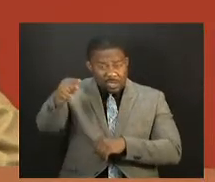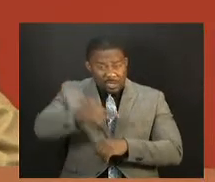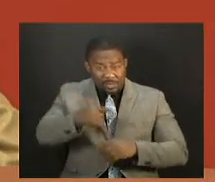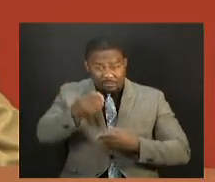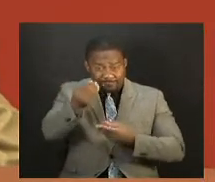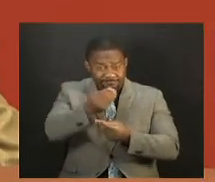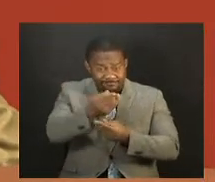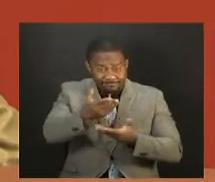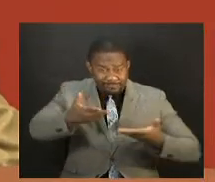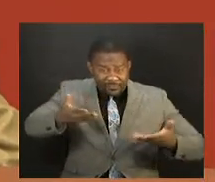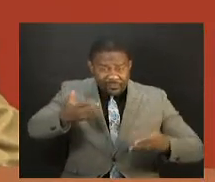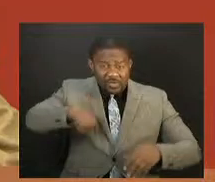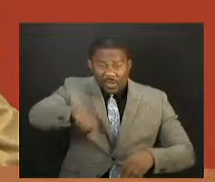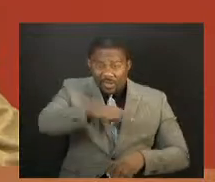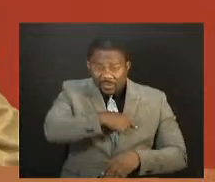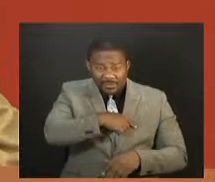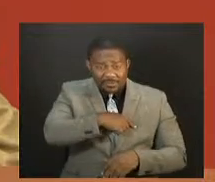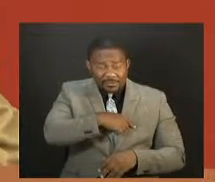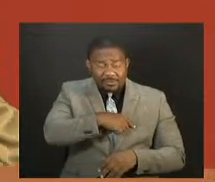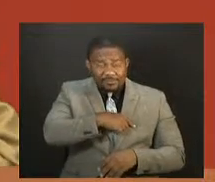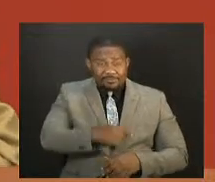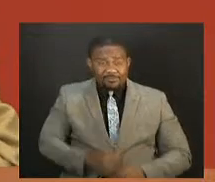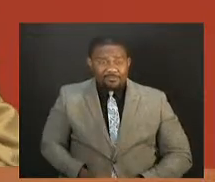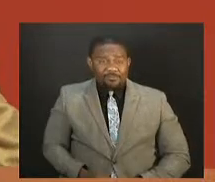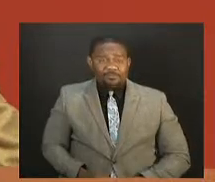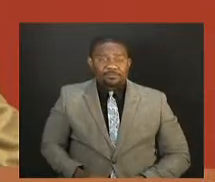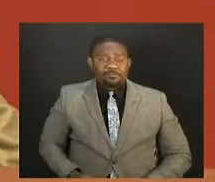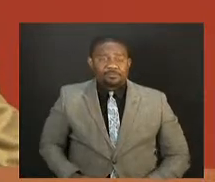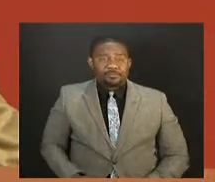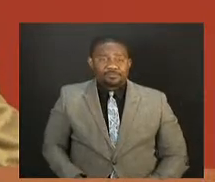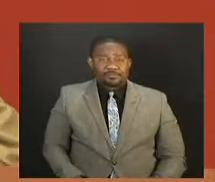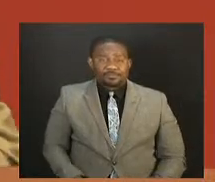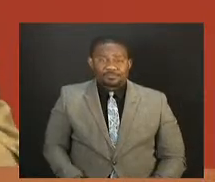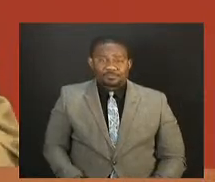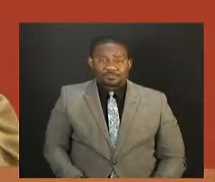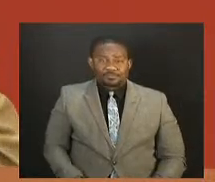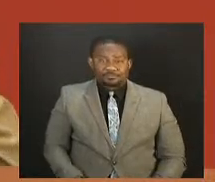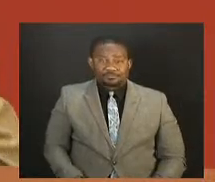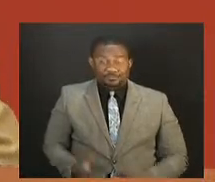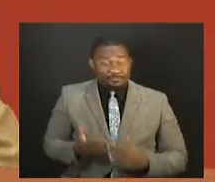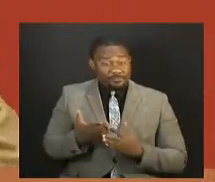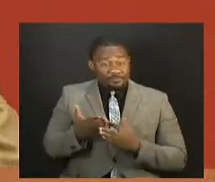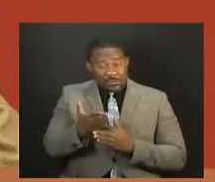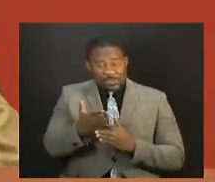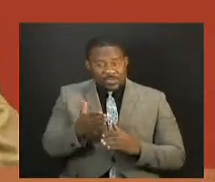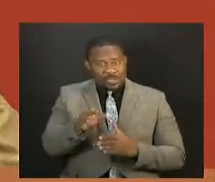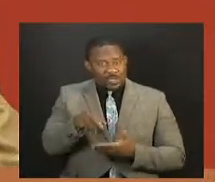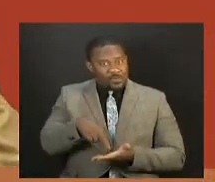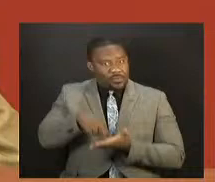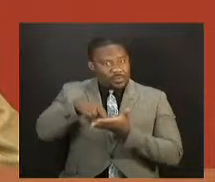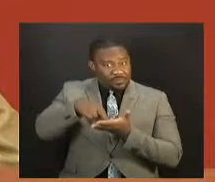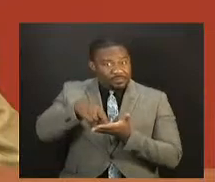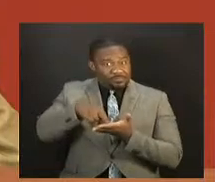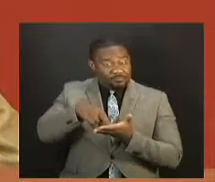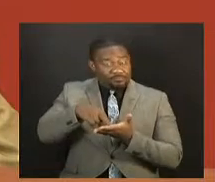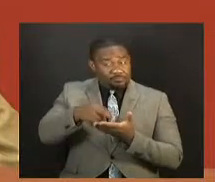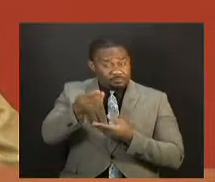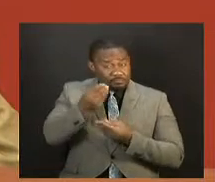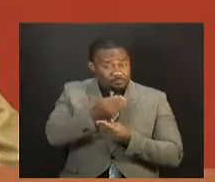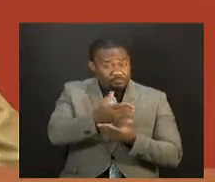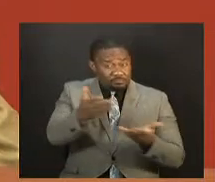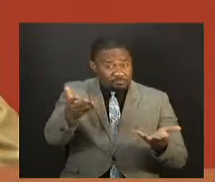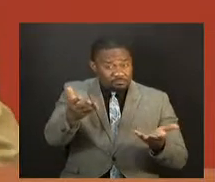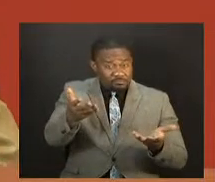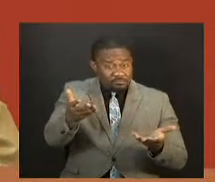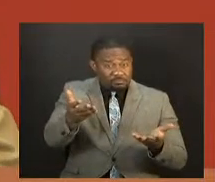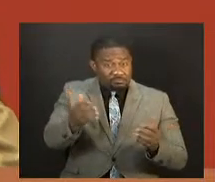being accountable to Ghanaians through their representatives.